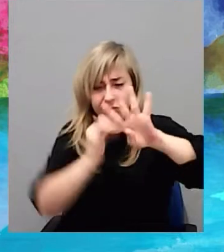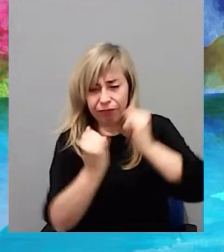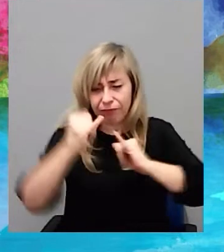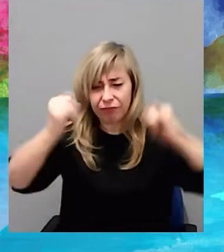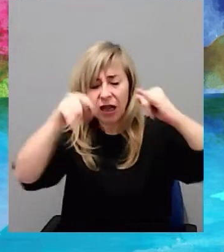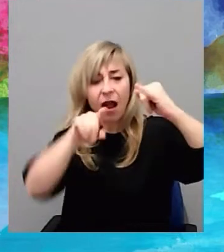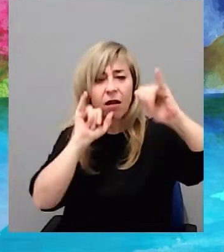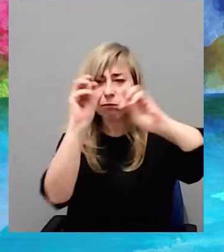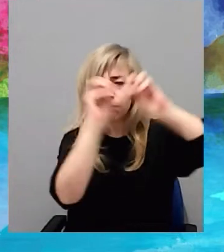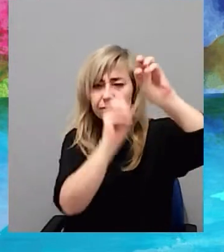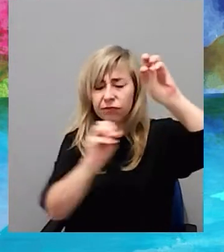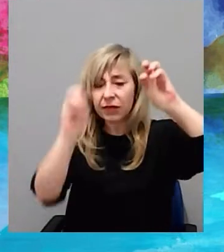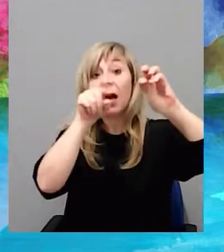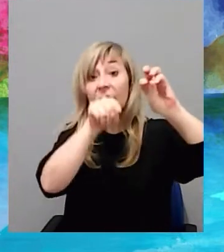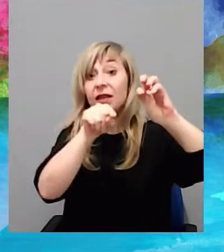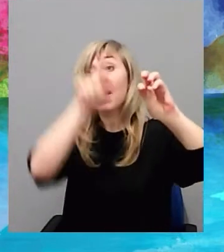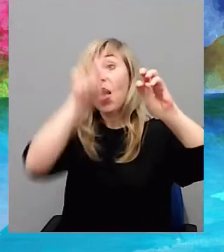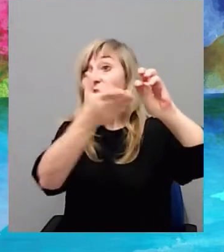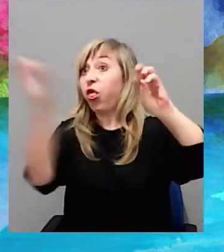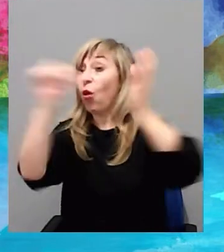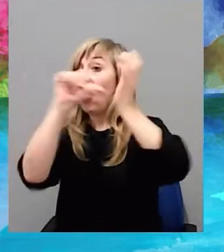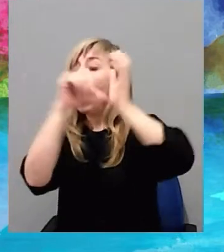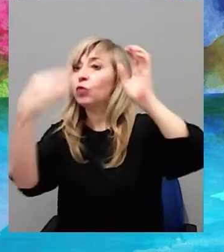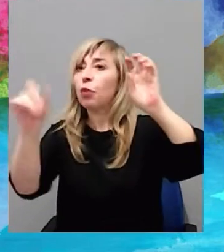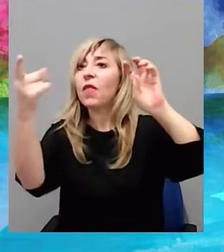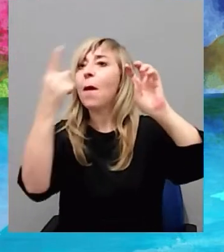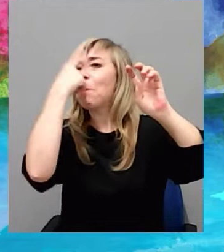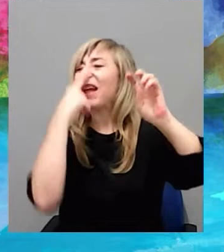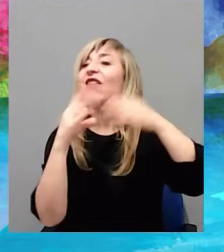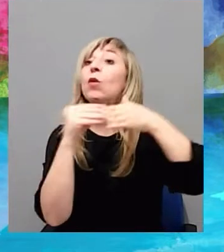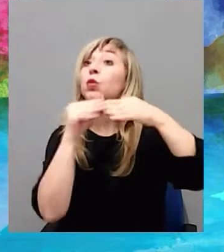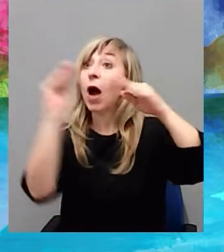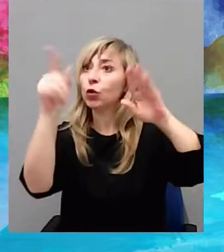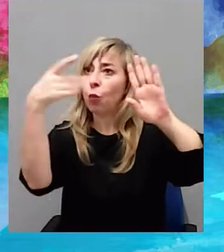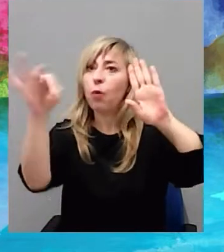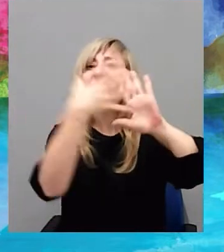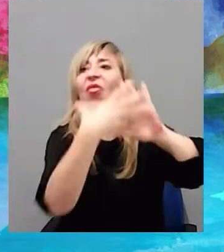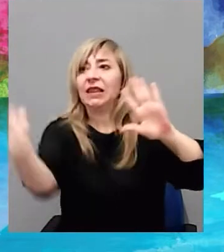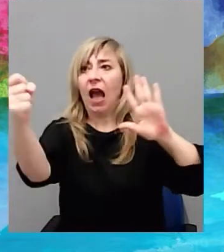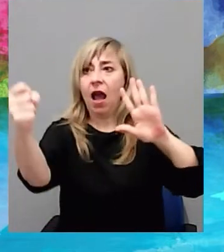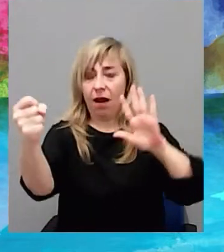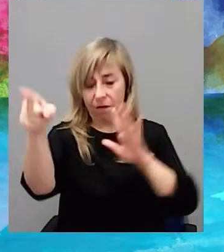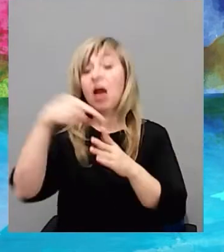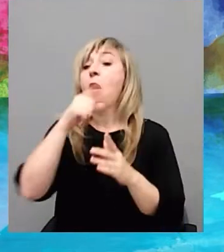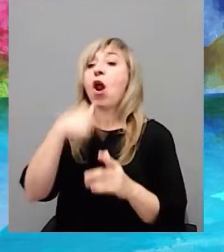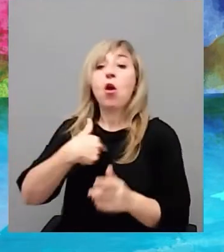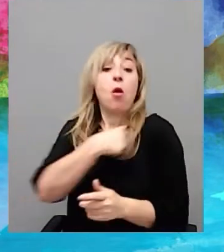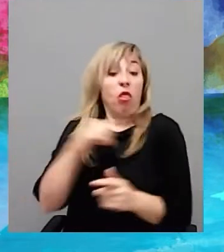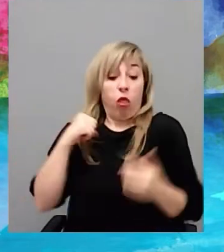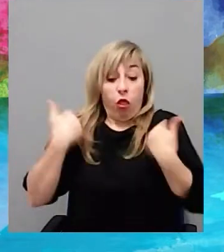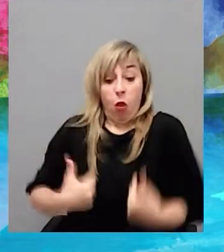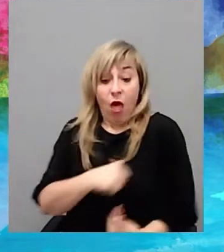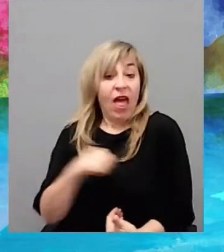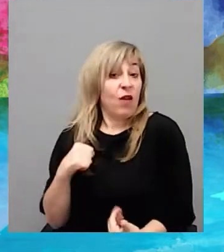forth. Now, this application then can be downloaded by citizens under their user profile. Now, that user